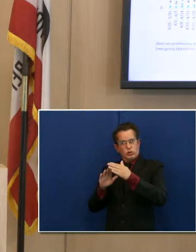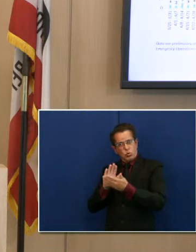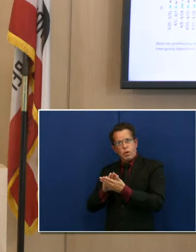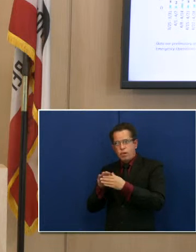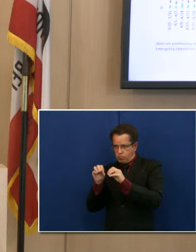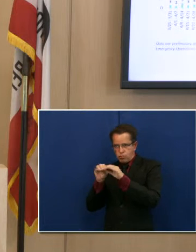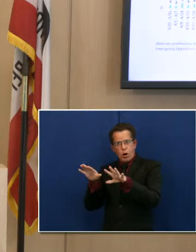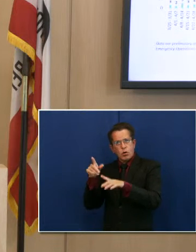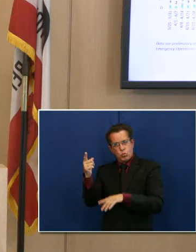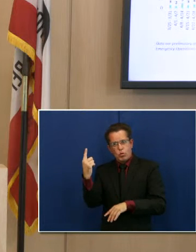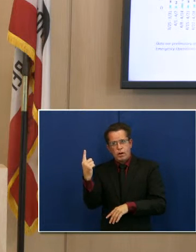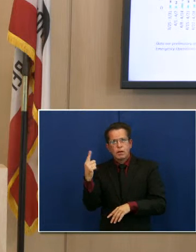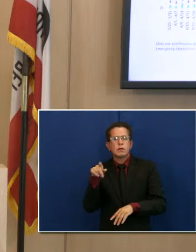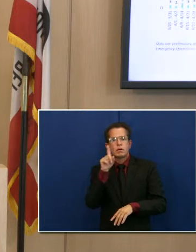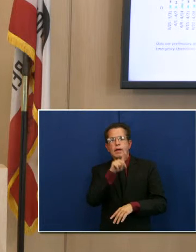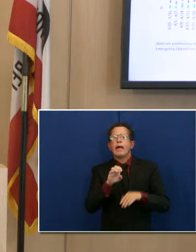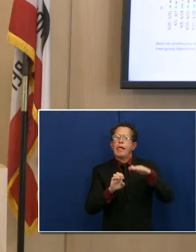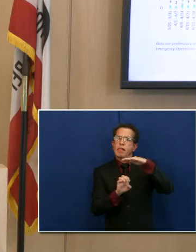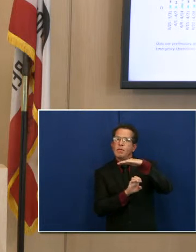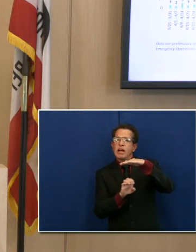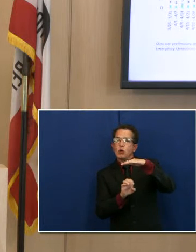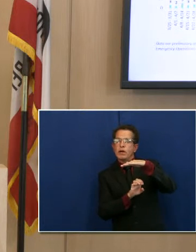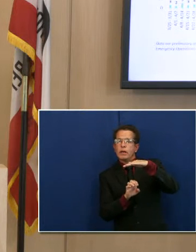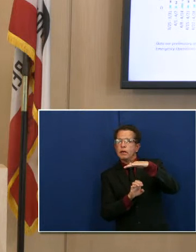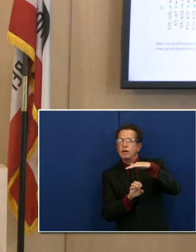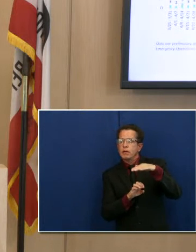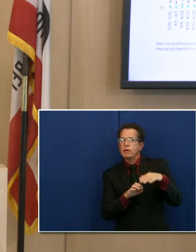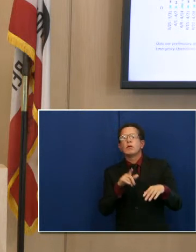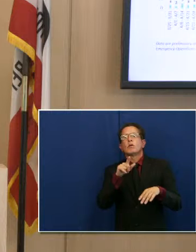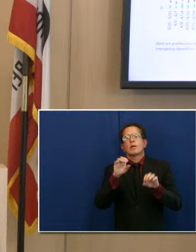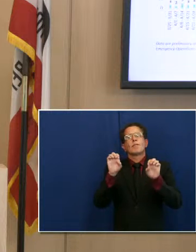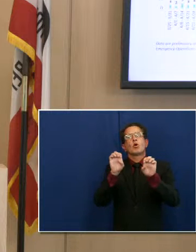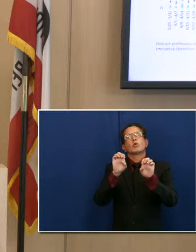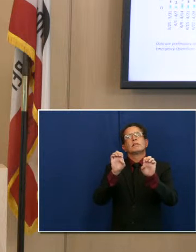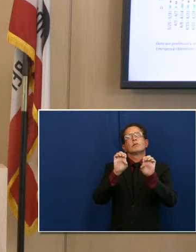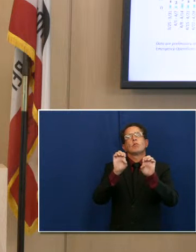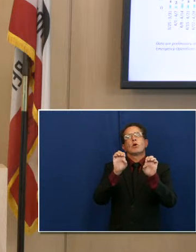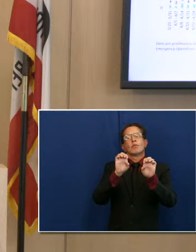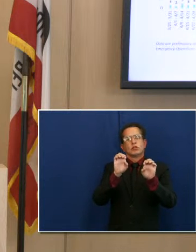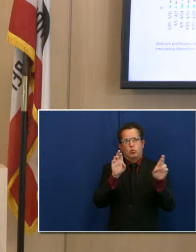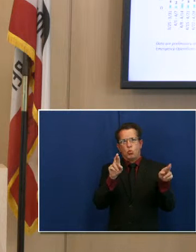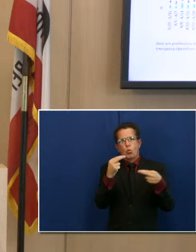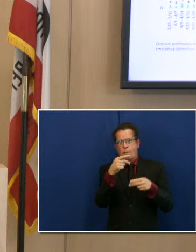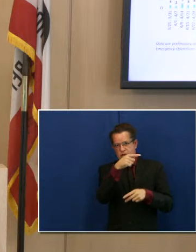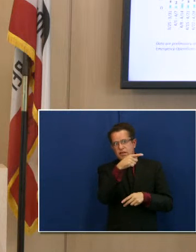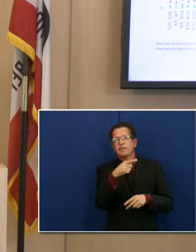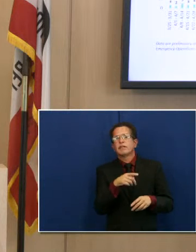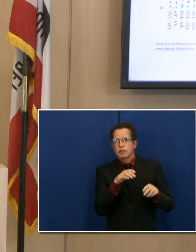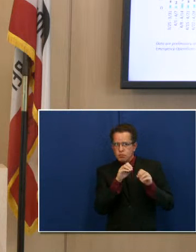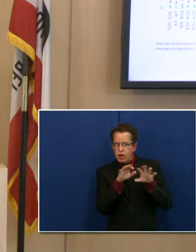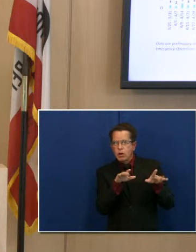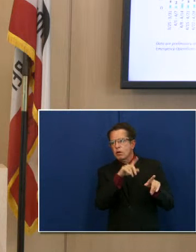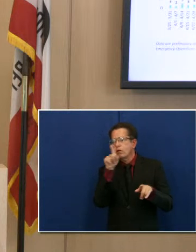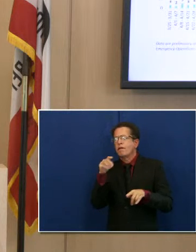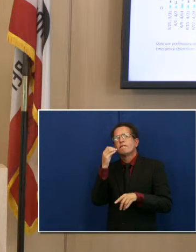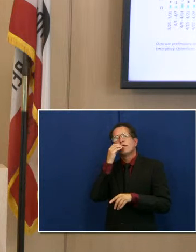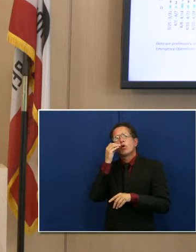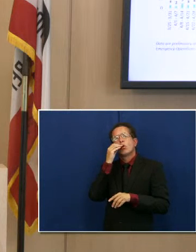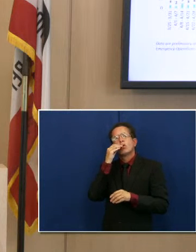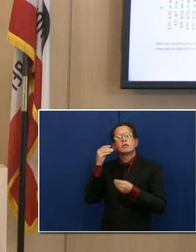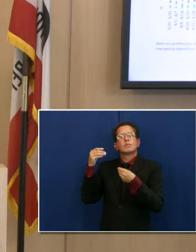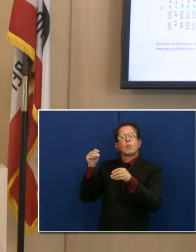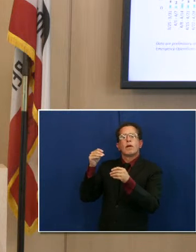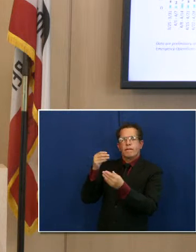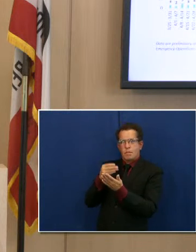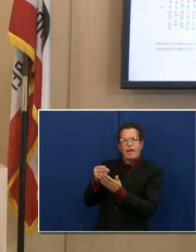in an elementary, or rather 1 in an emergency services setting, 1 is in a food, beverage, or processing